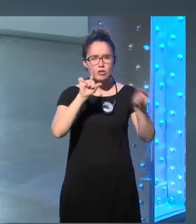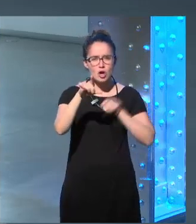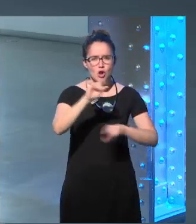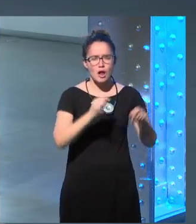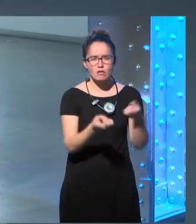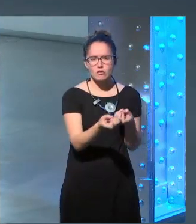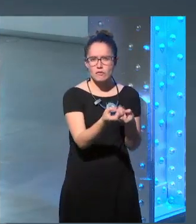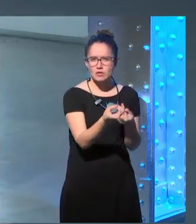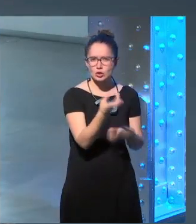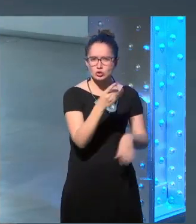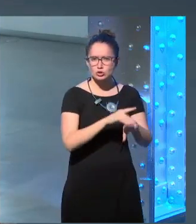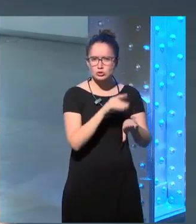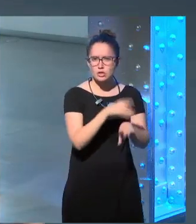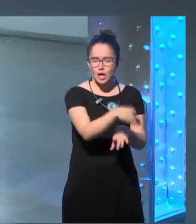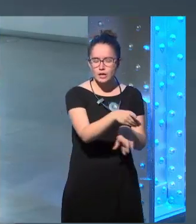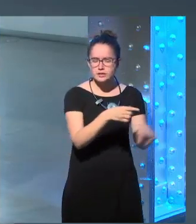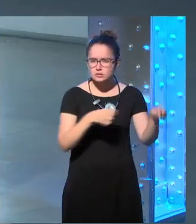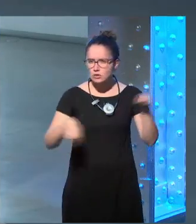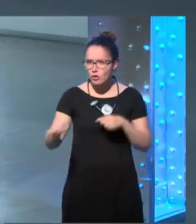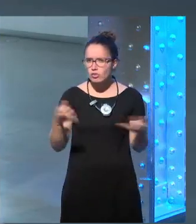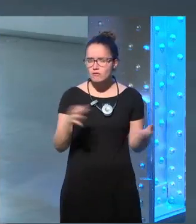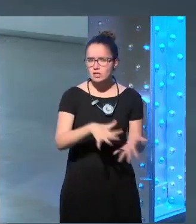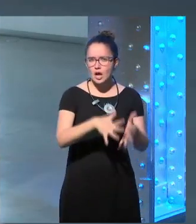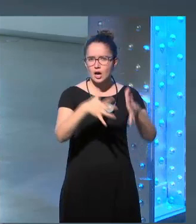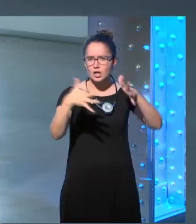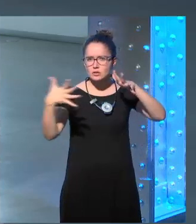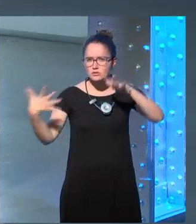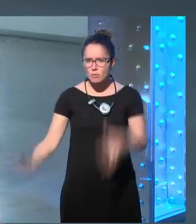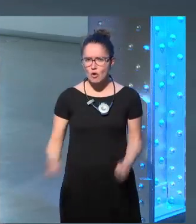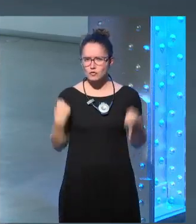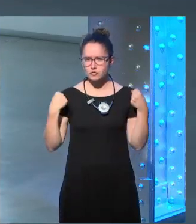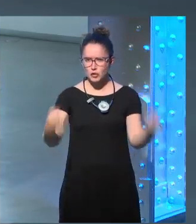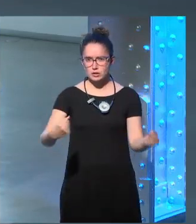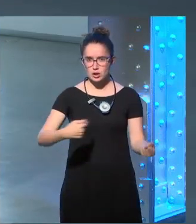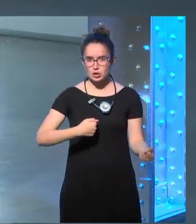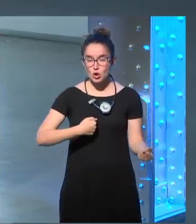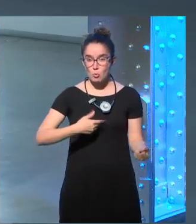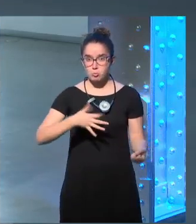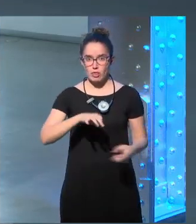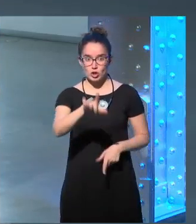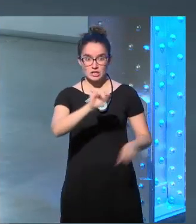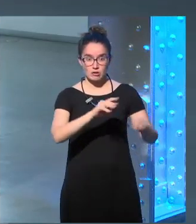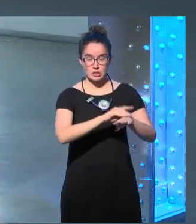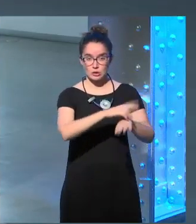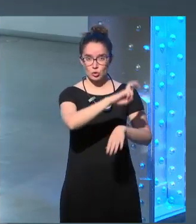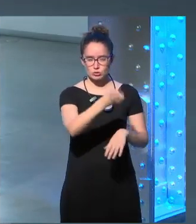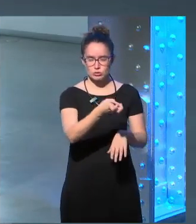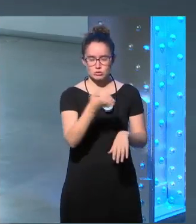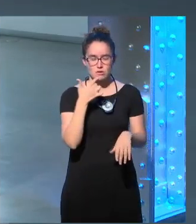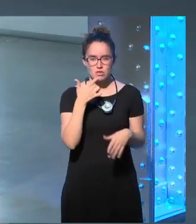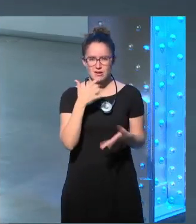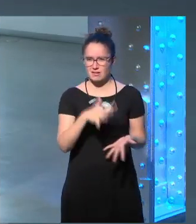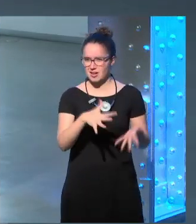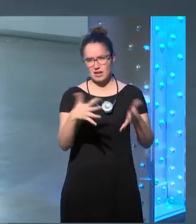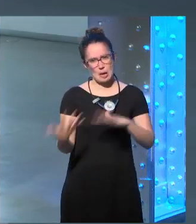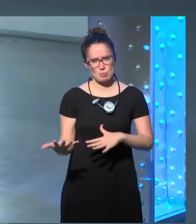some data in order to defend that this is going to be a great transformation, and then you